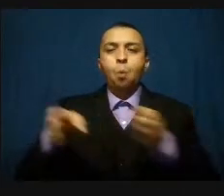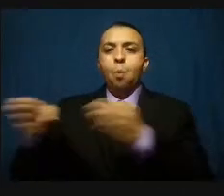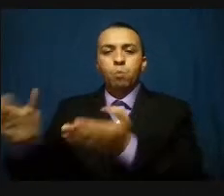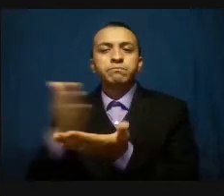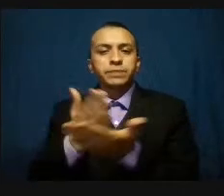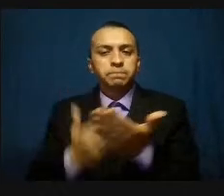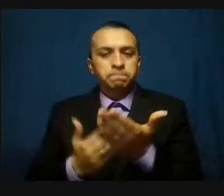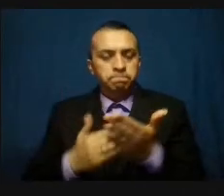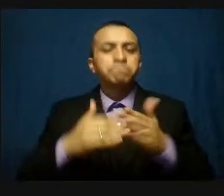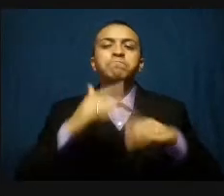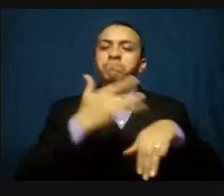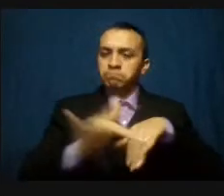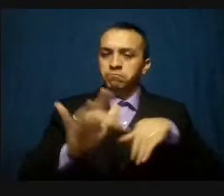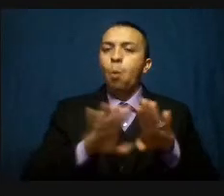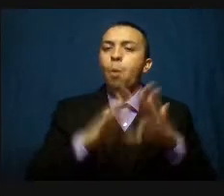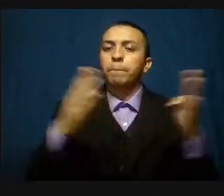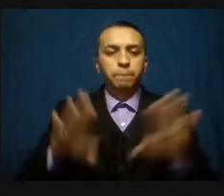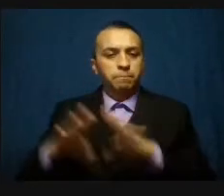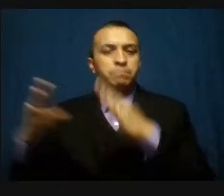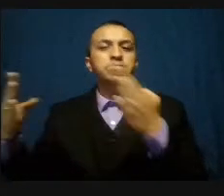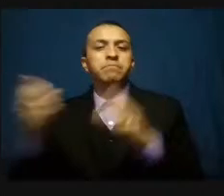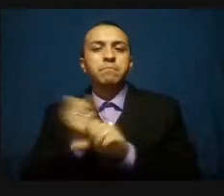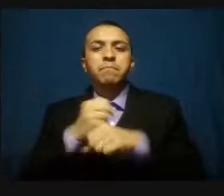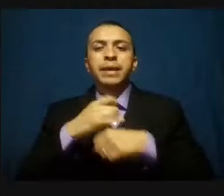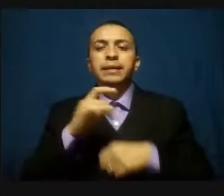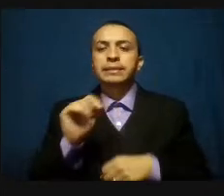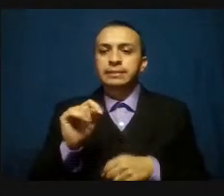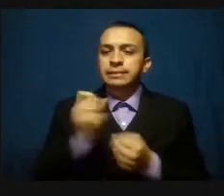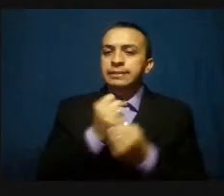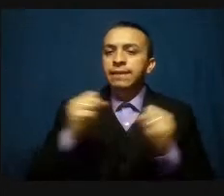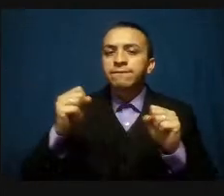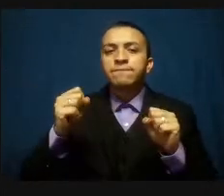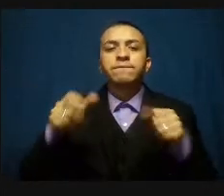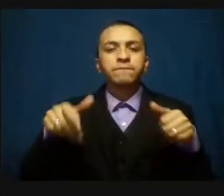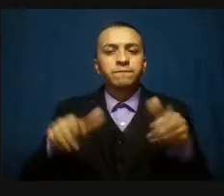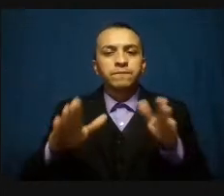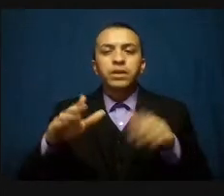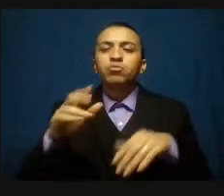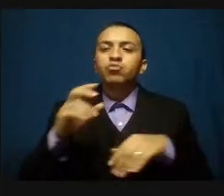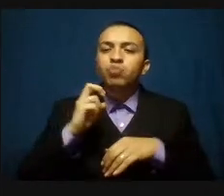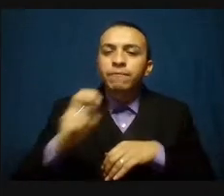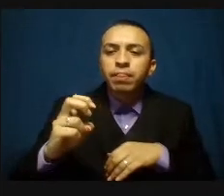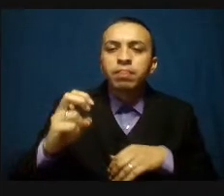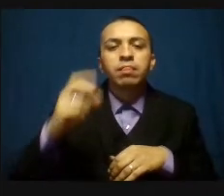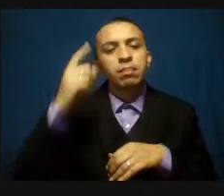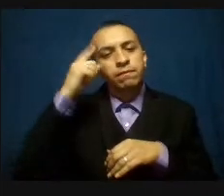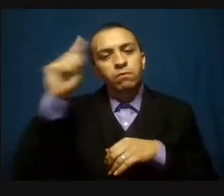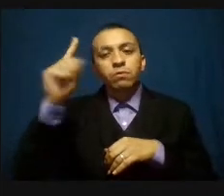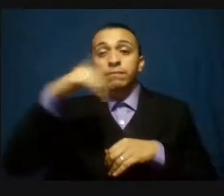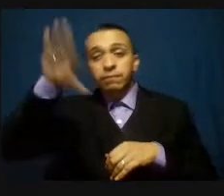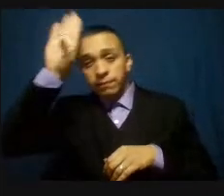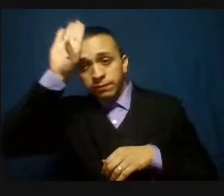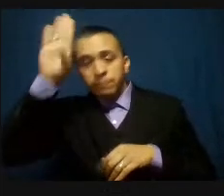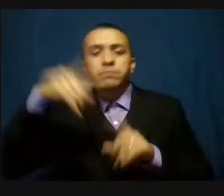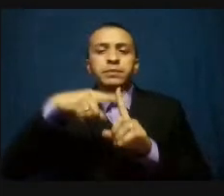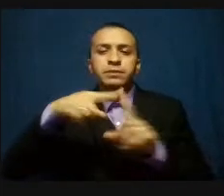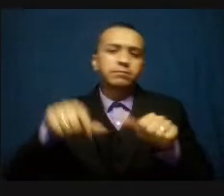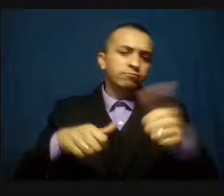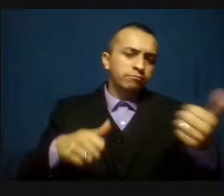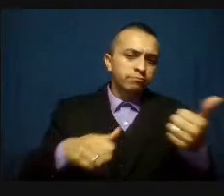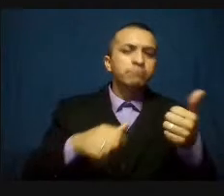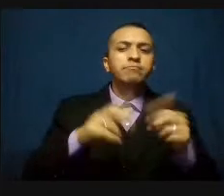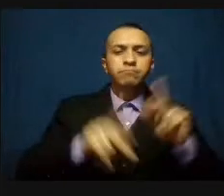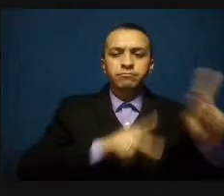making snagging through the roads, making it safe for travel for both firefighters and public once it's completed. Also,